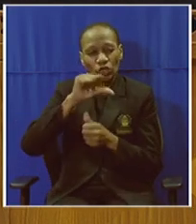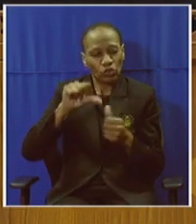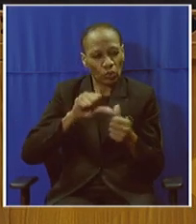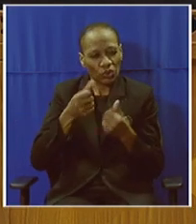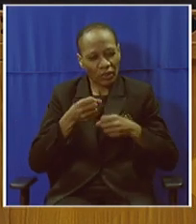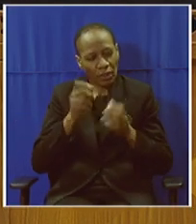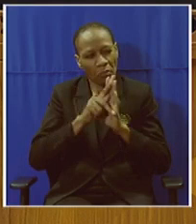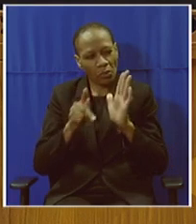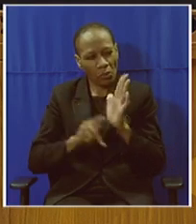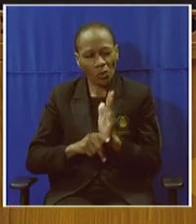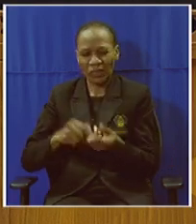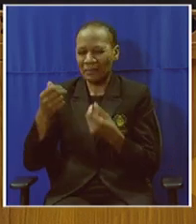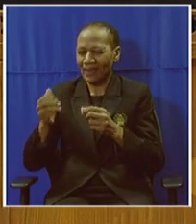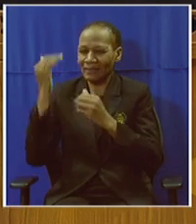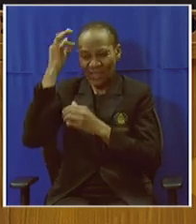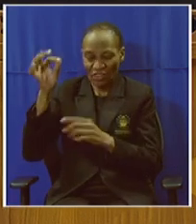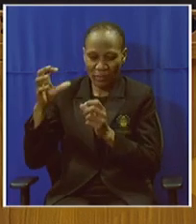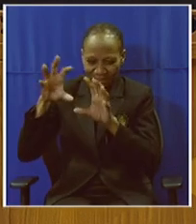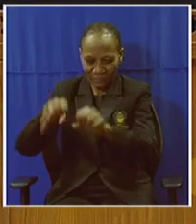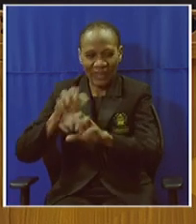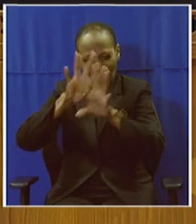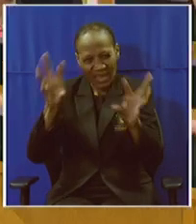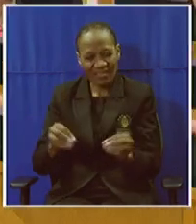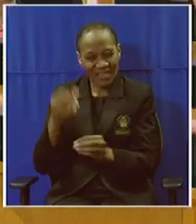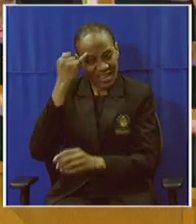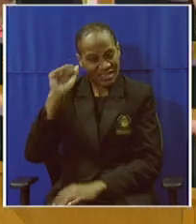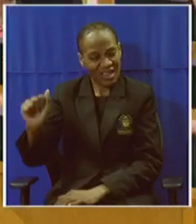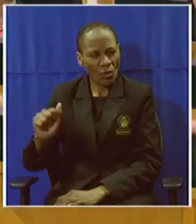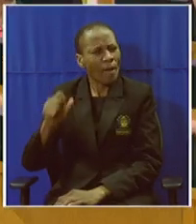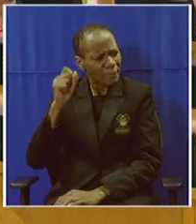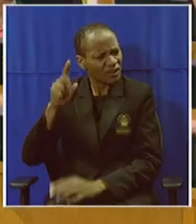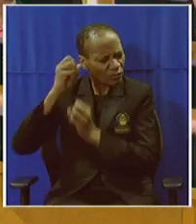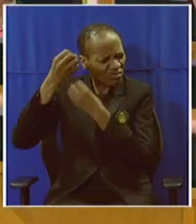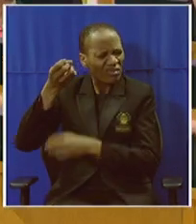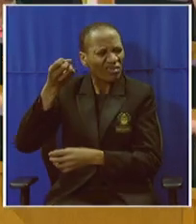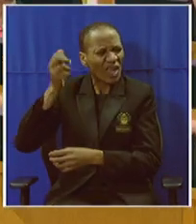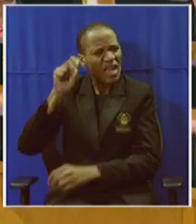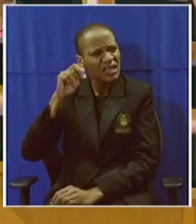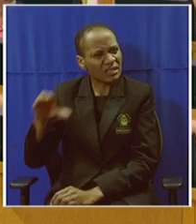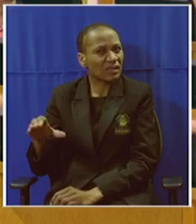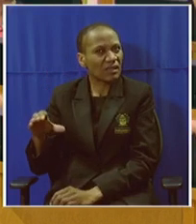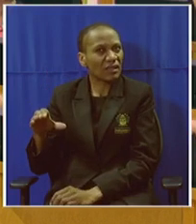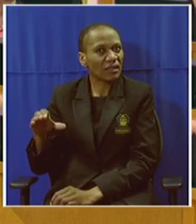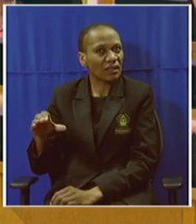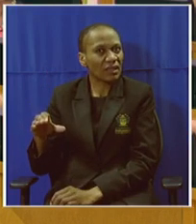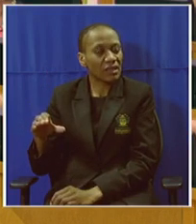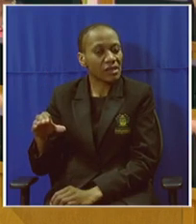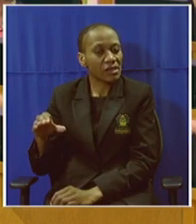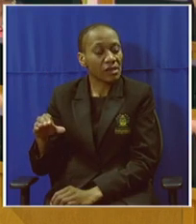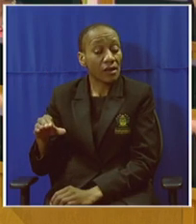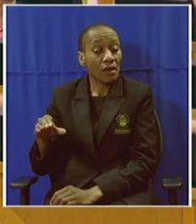and statist ideology that has long been abandoned even by the ANC's blessers in